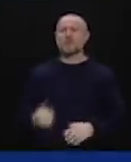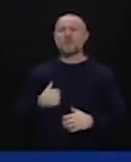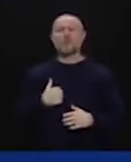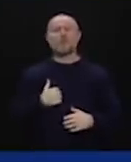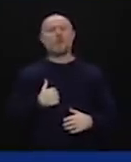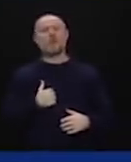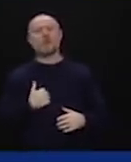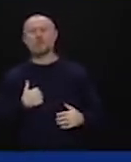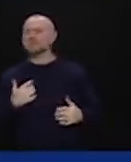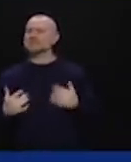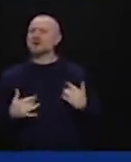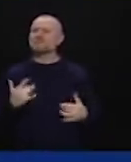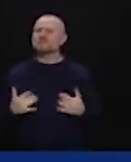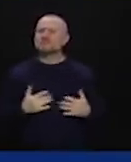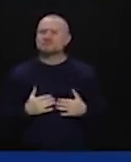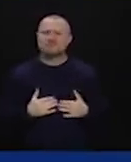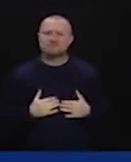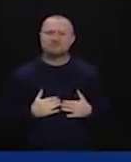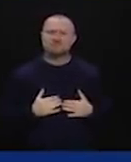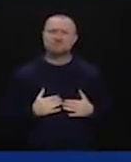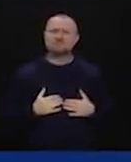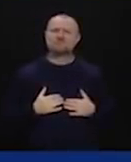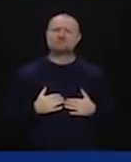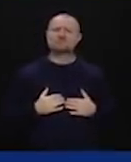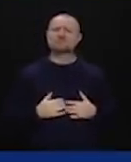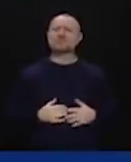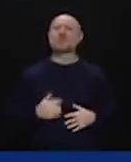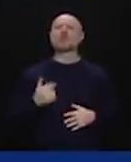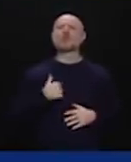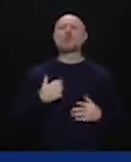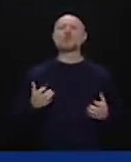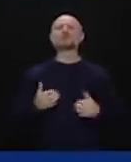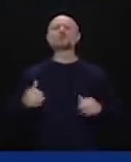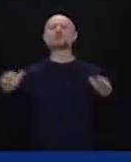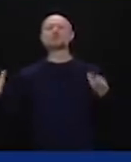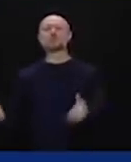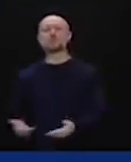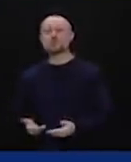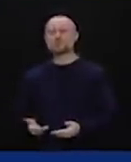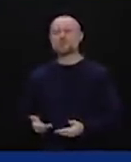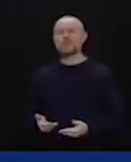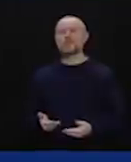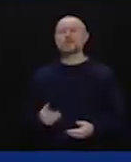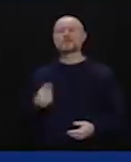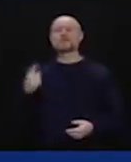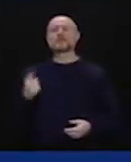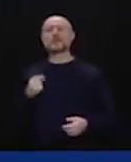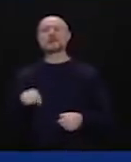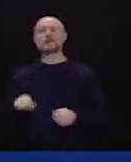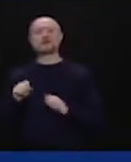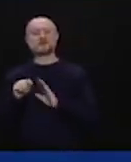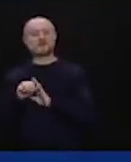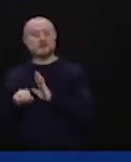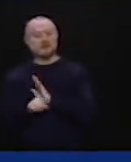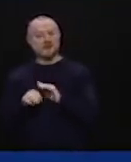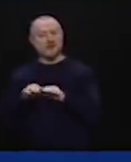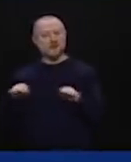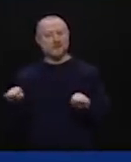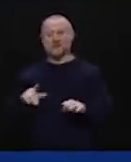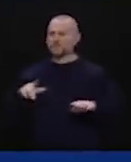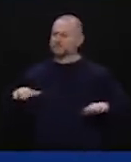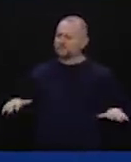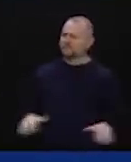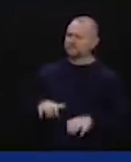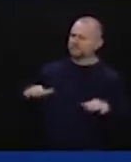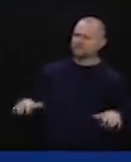I'm really excited about this. So let me introduce somebody who at the state level has done a lot. In fact, in her